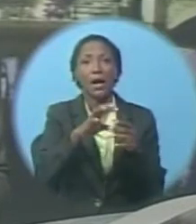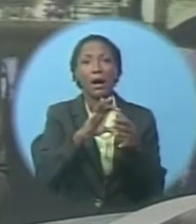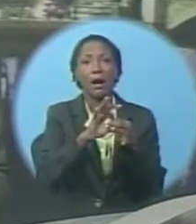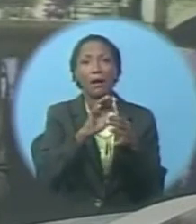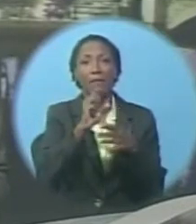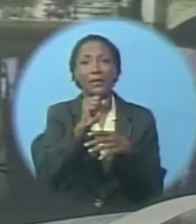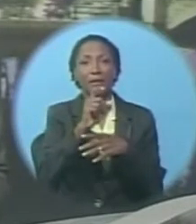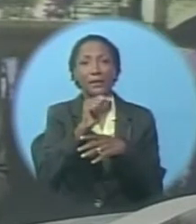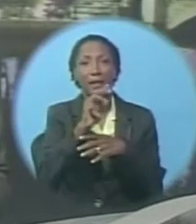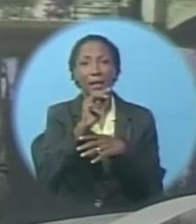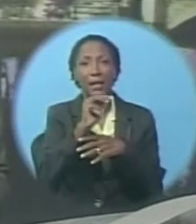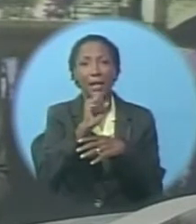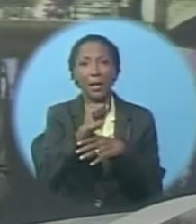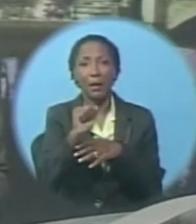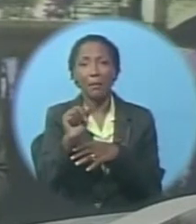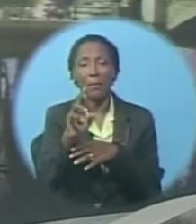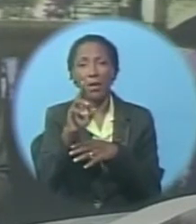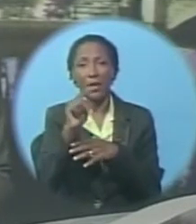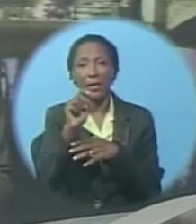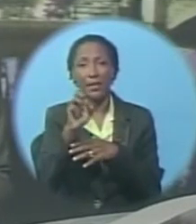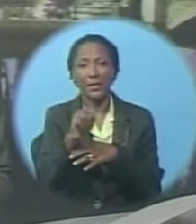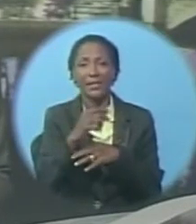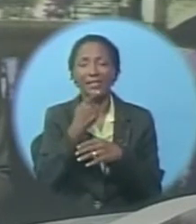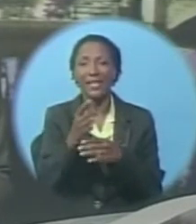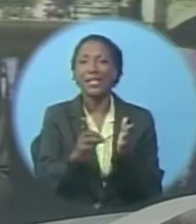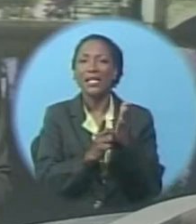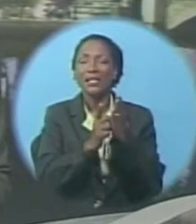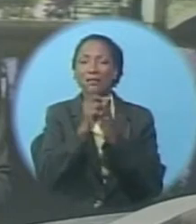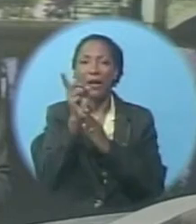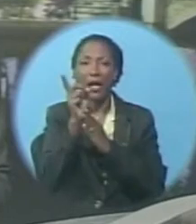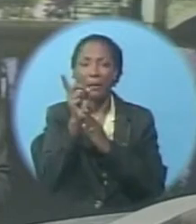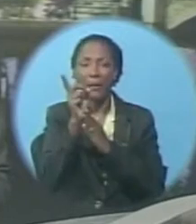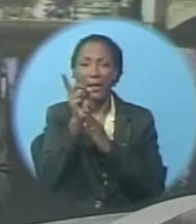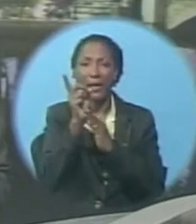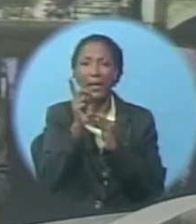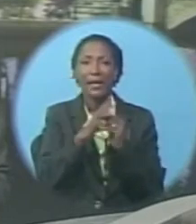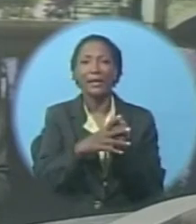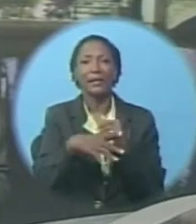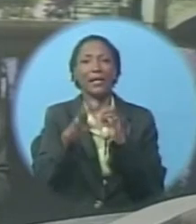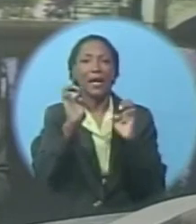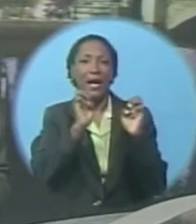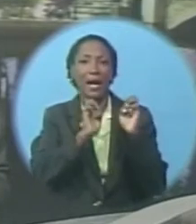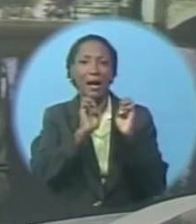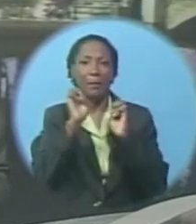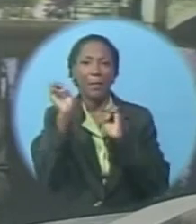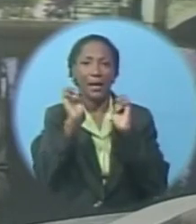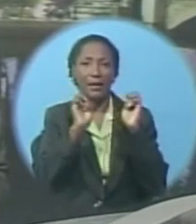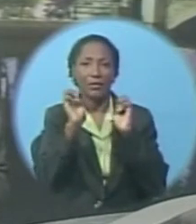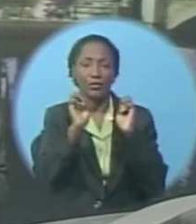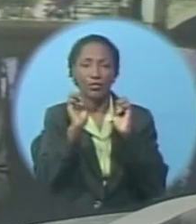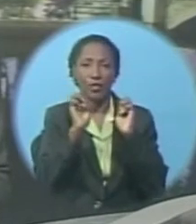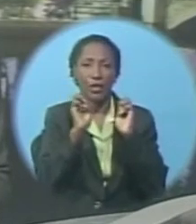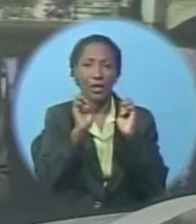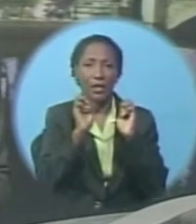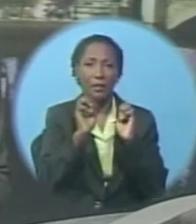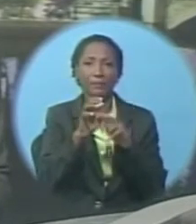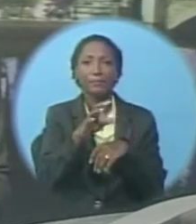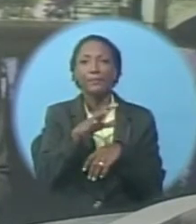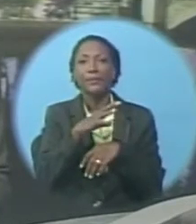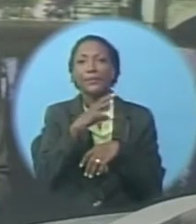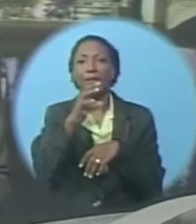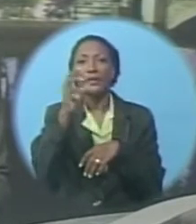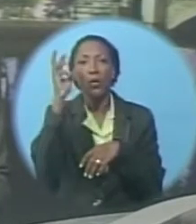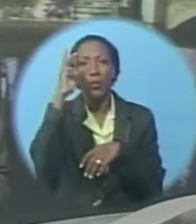of geothermal energy in the Caribbean, as many states look for ways to reduce their dependence on fossil fuels. William